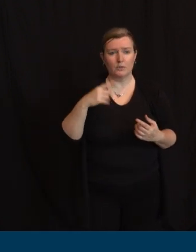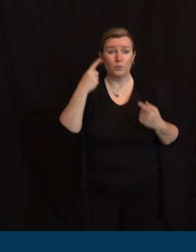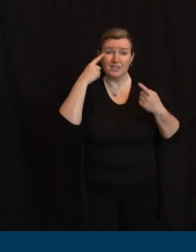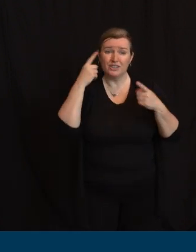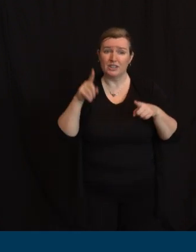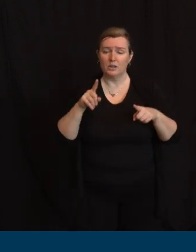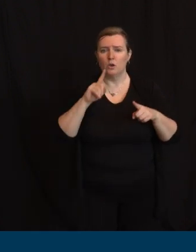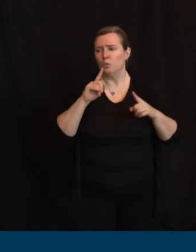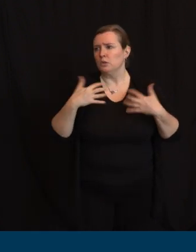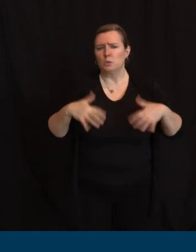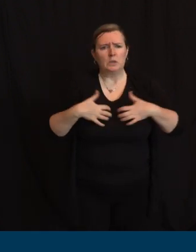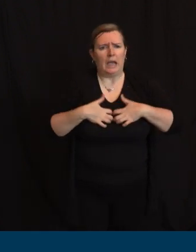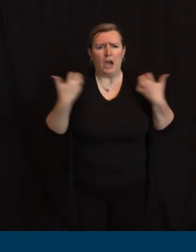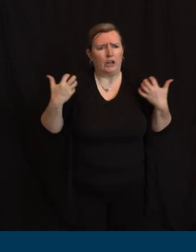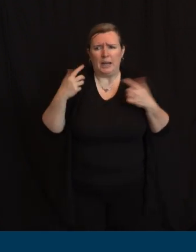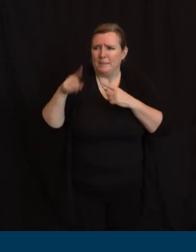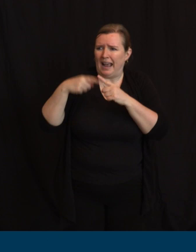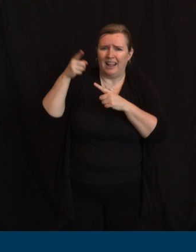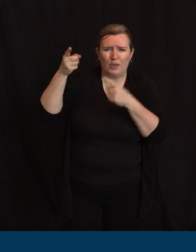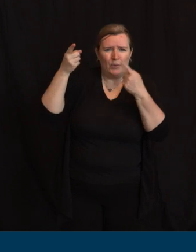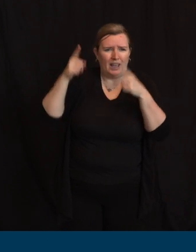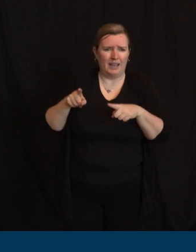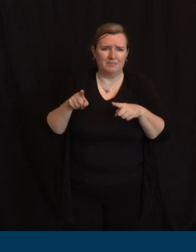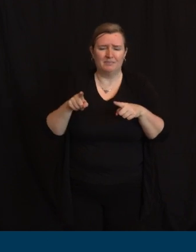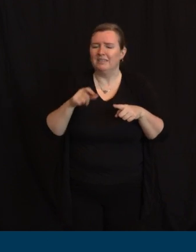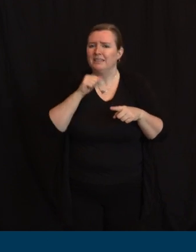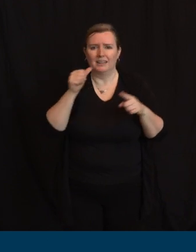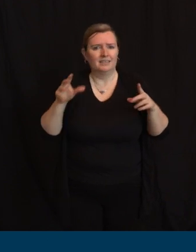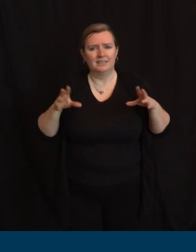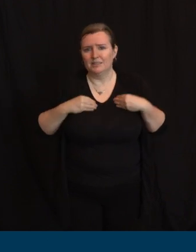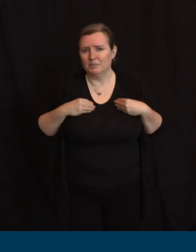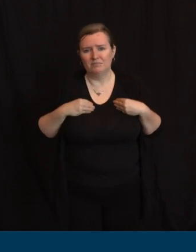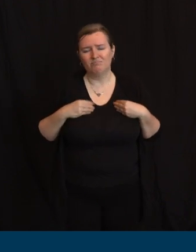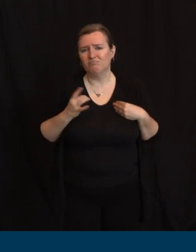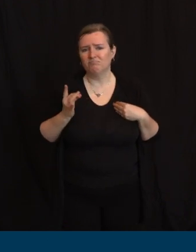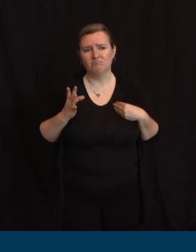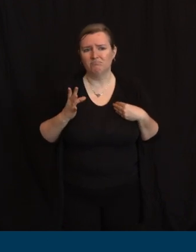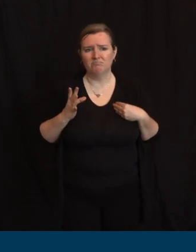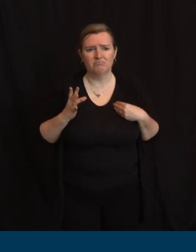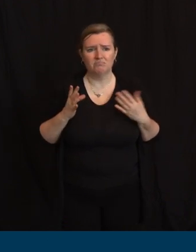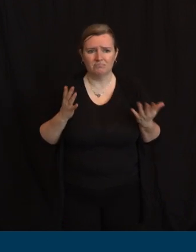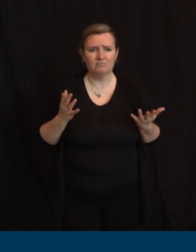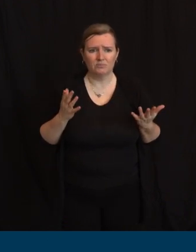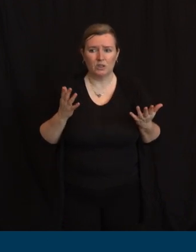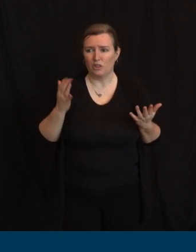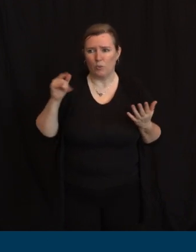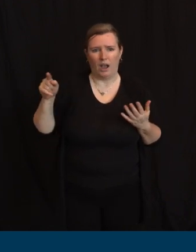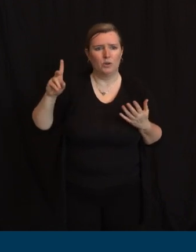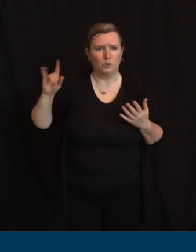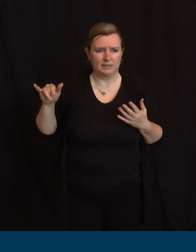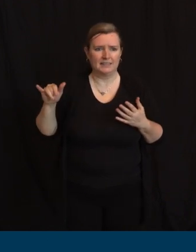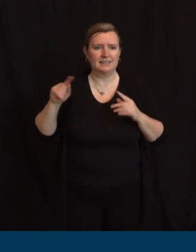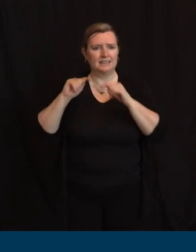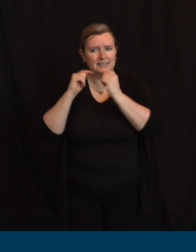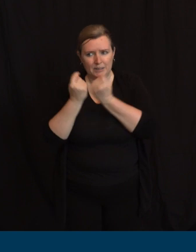unacceptable, and there's a reason why Judy's got her team. The feds from CMS are there. The Attorney General is looking at